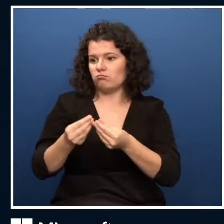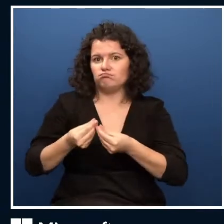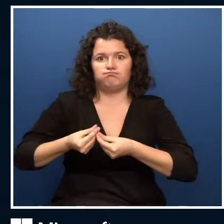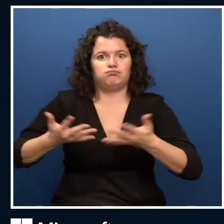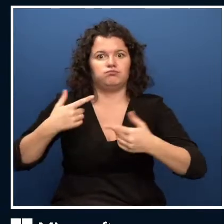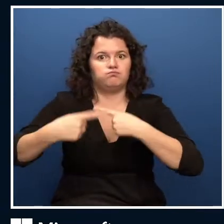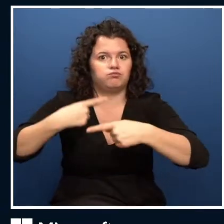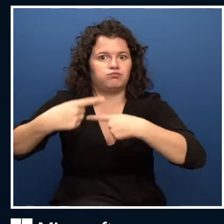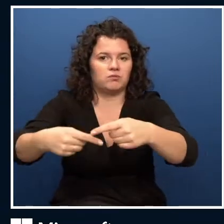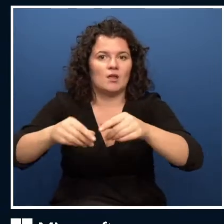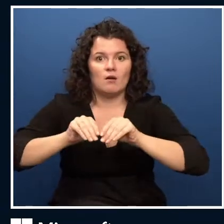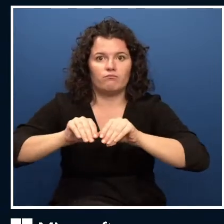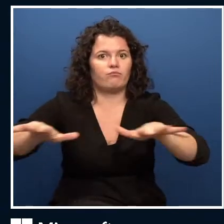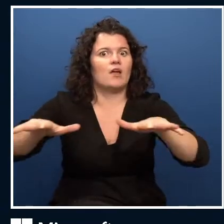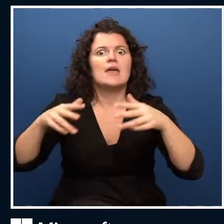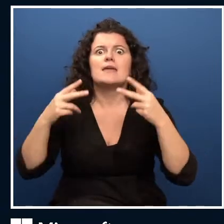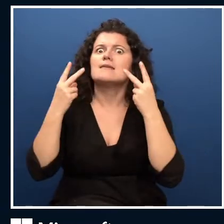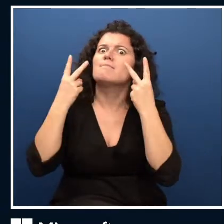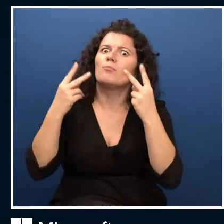So let's see how we can